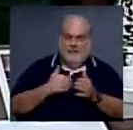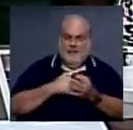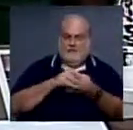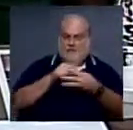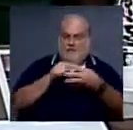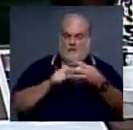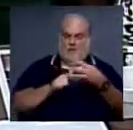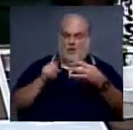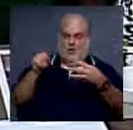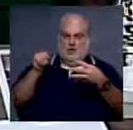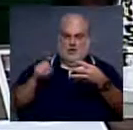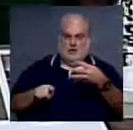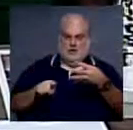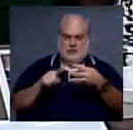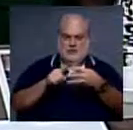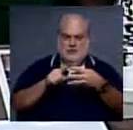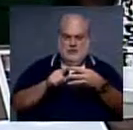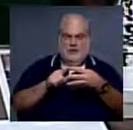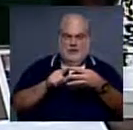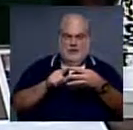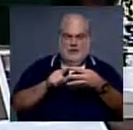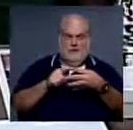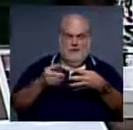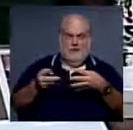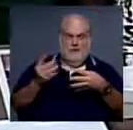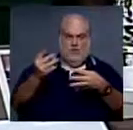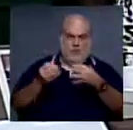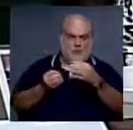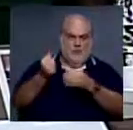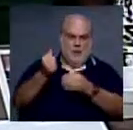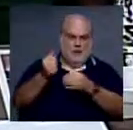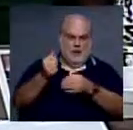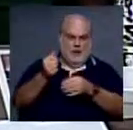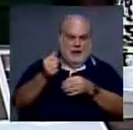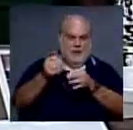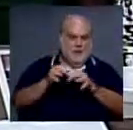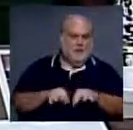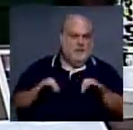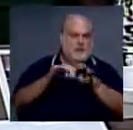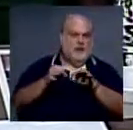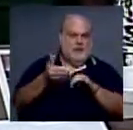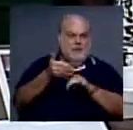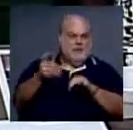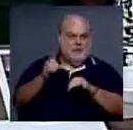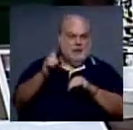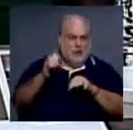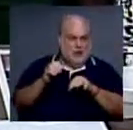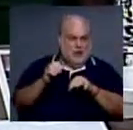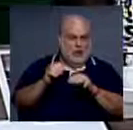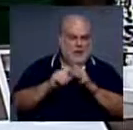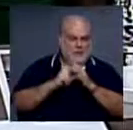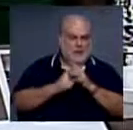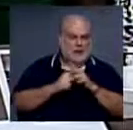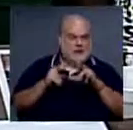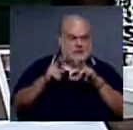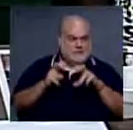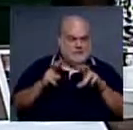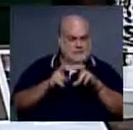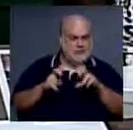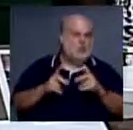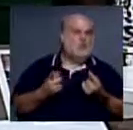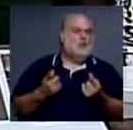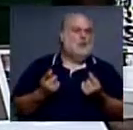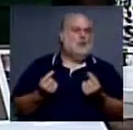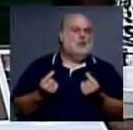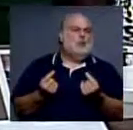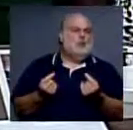questions. Give me the 4 most important things that we need to do, how we're going to do them. And we're going to start looking at what we need to